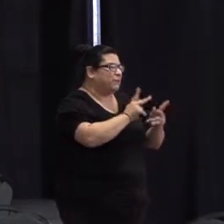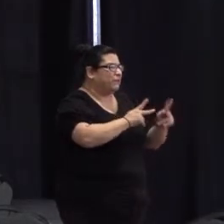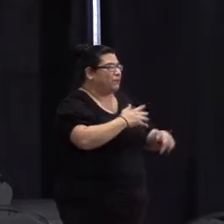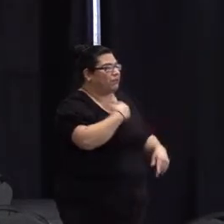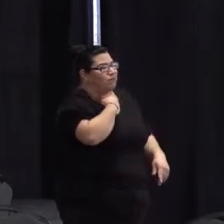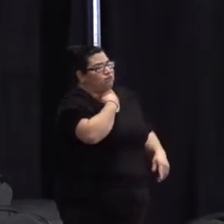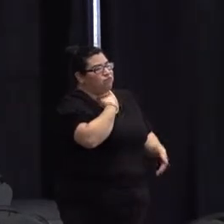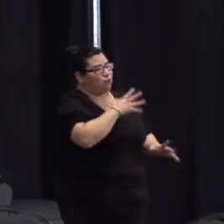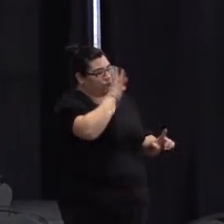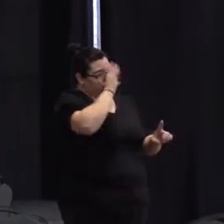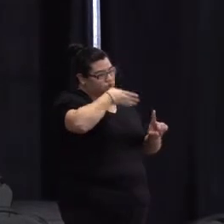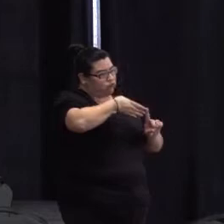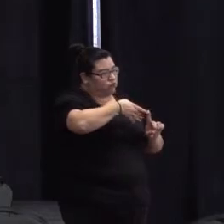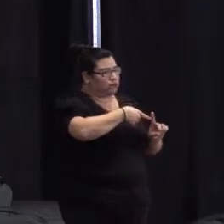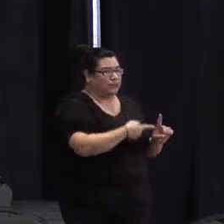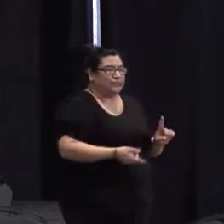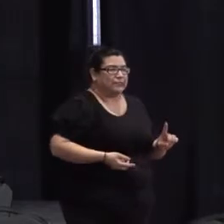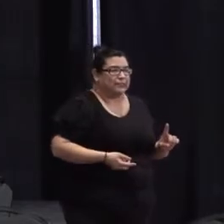expensive?